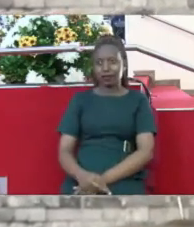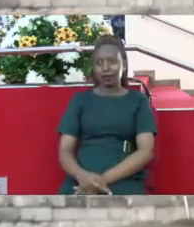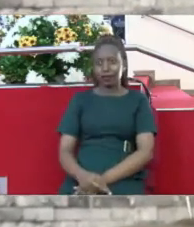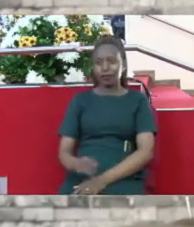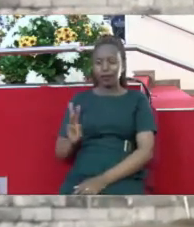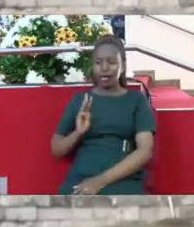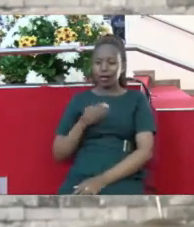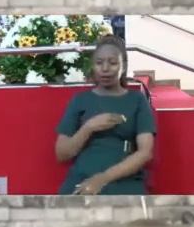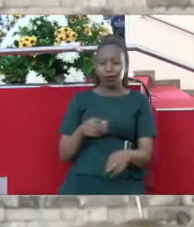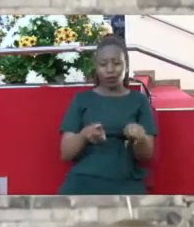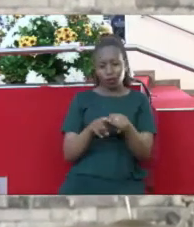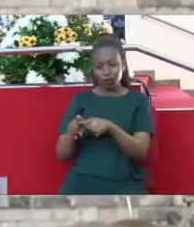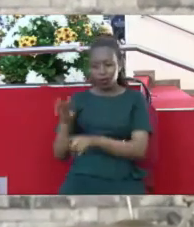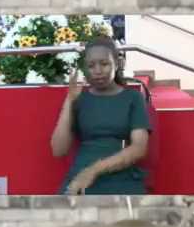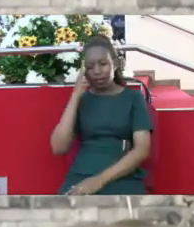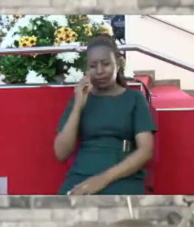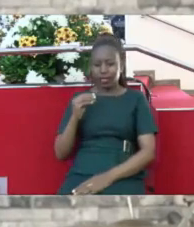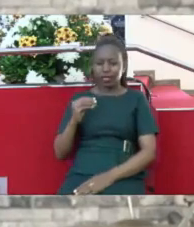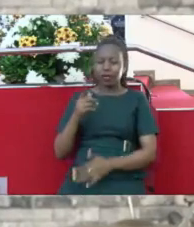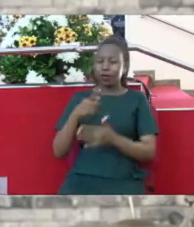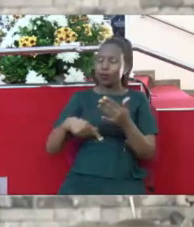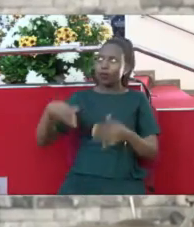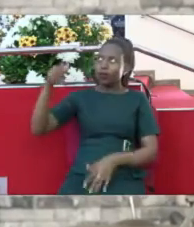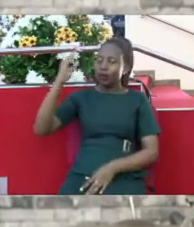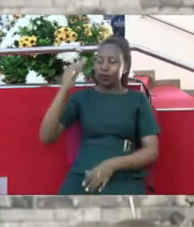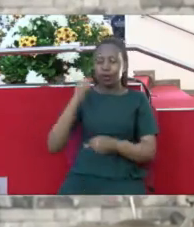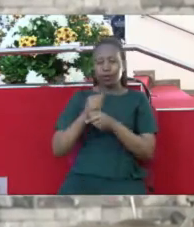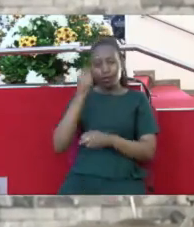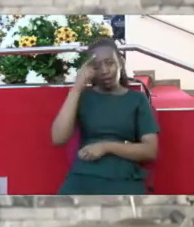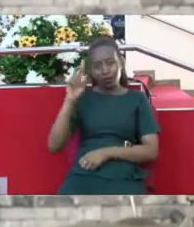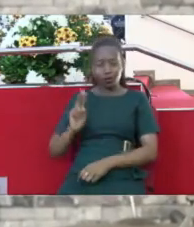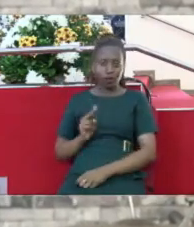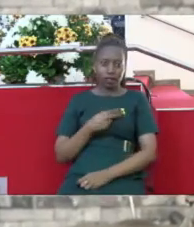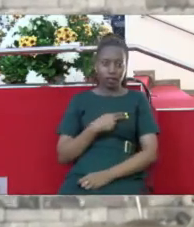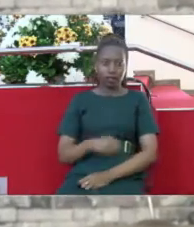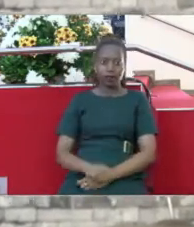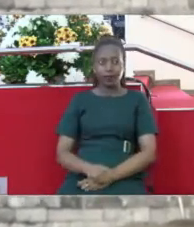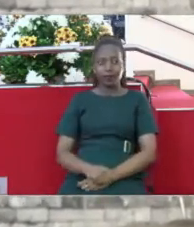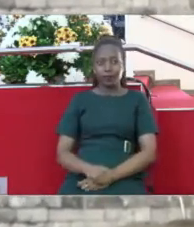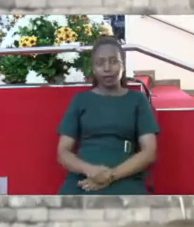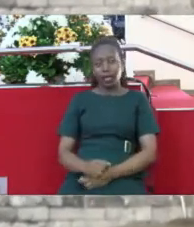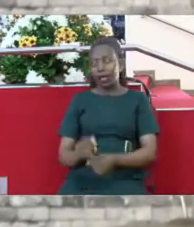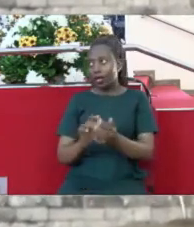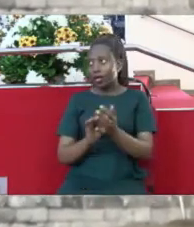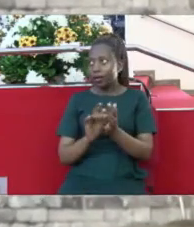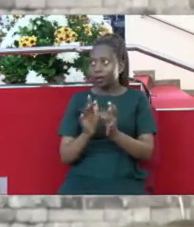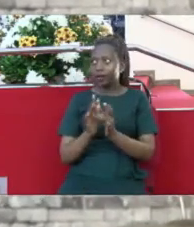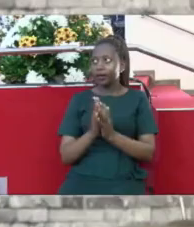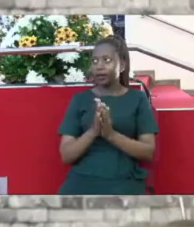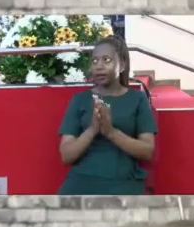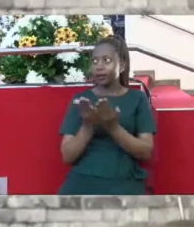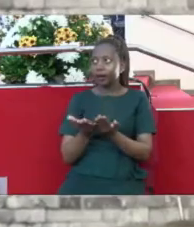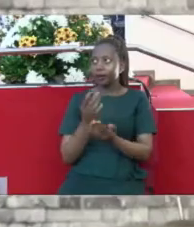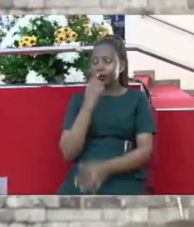done for us. Na sisi pia ni mashahidi ya yale ambayo Mungu ametutendea. So scripture says in Romans chapter 1 verse 16 to 17,